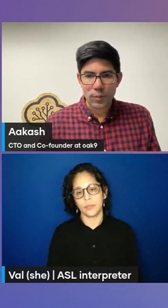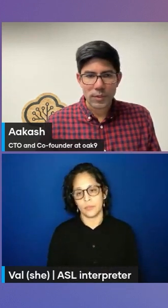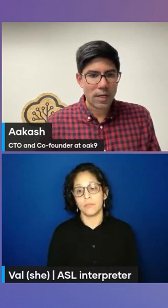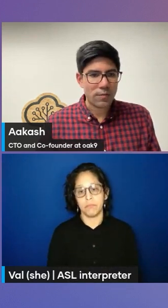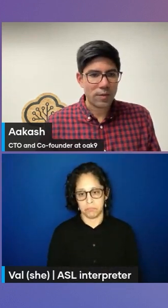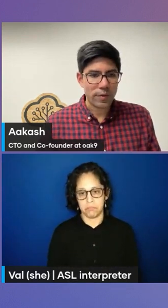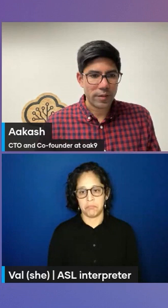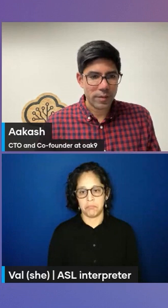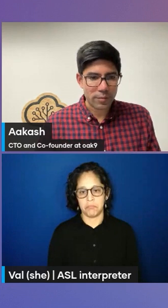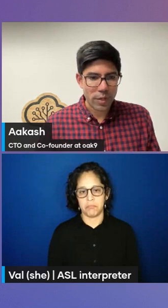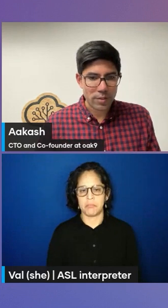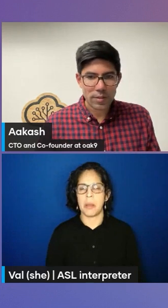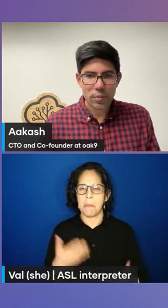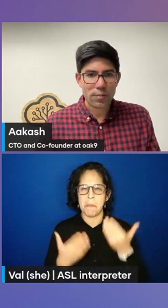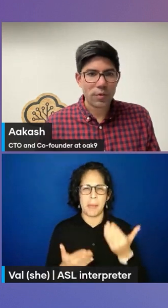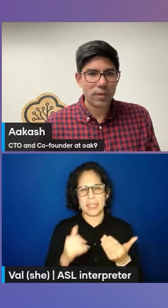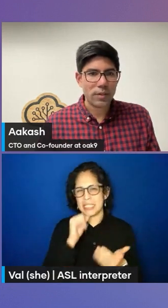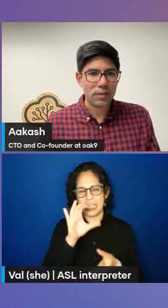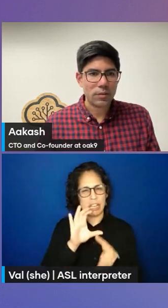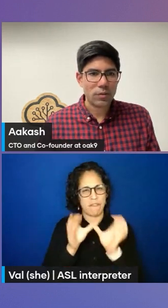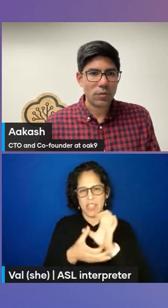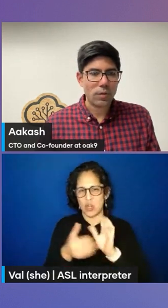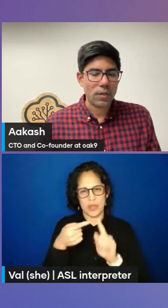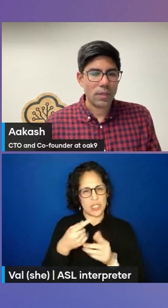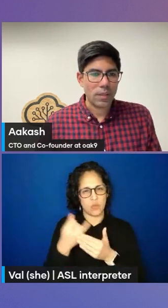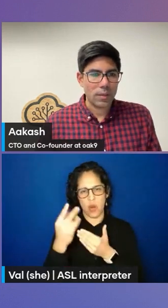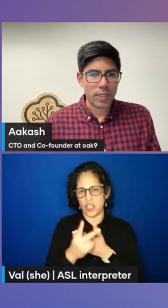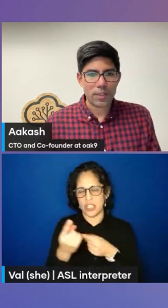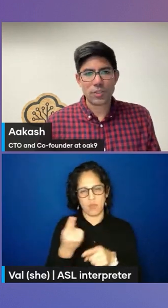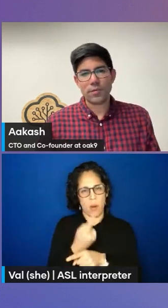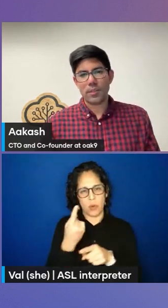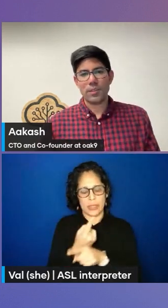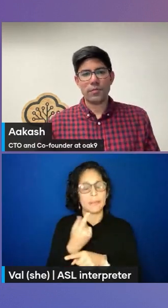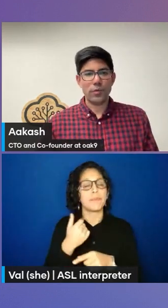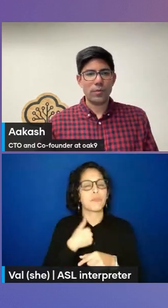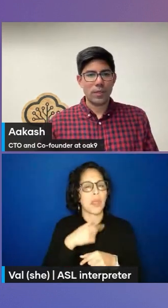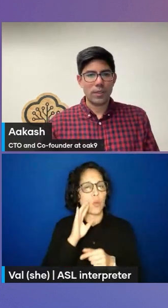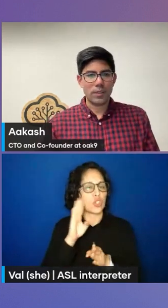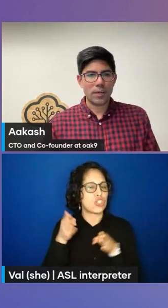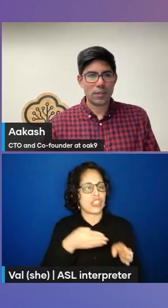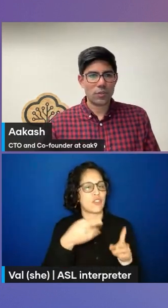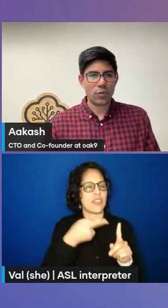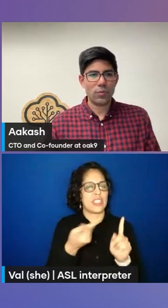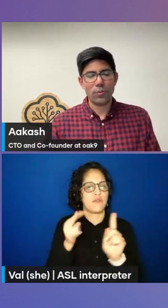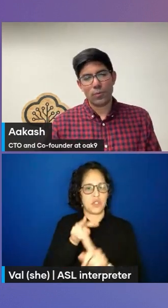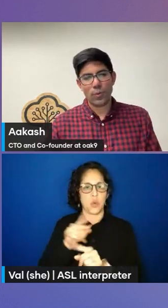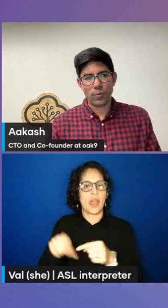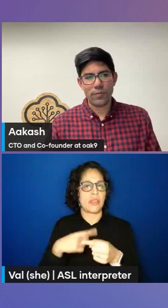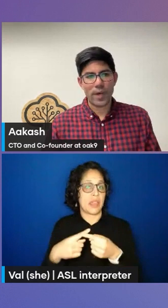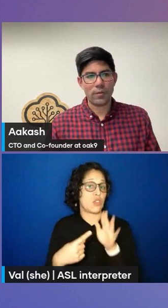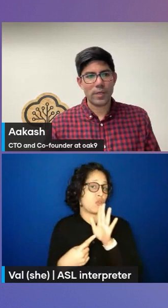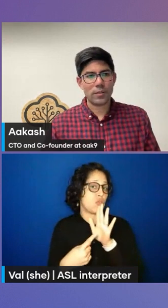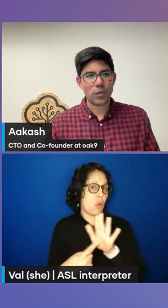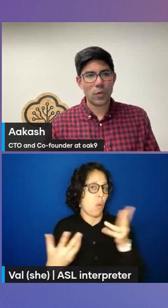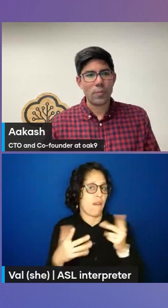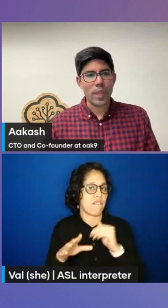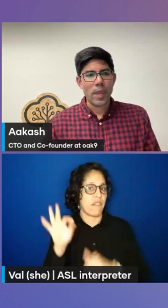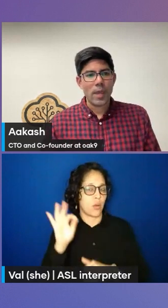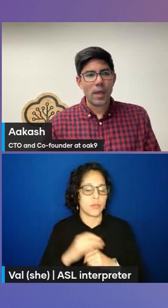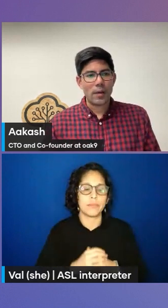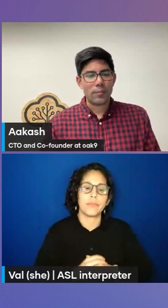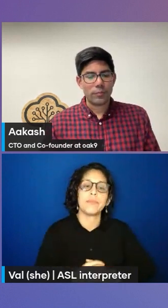I must not have configured this project properly. So let me kind of shift to this view, and I can show you what we found here.